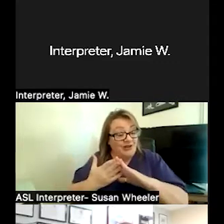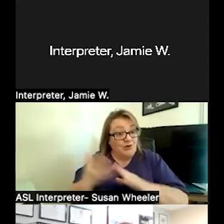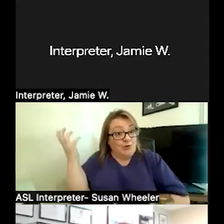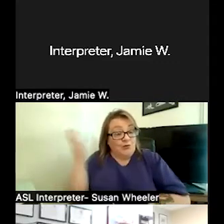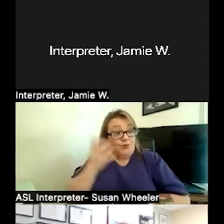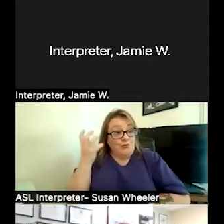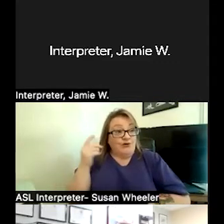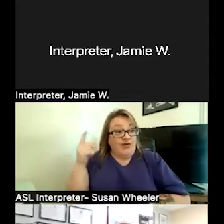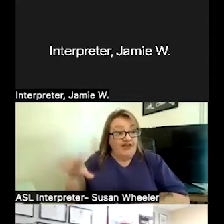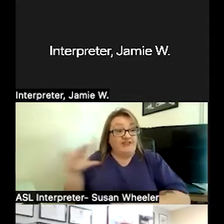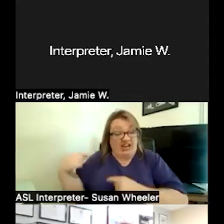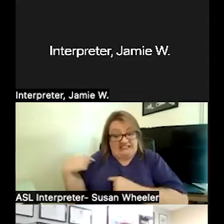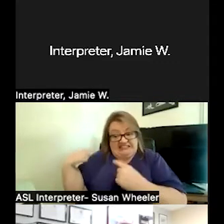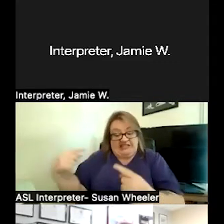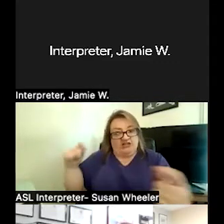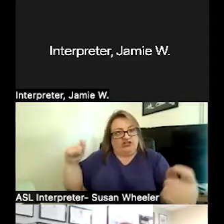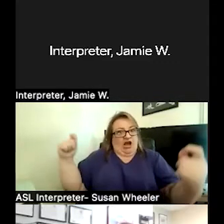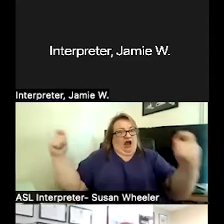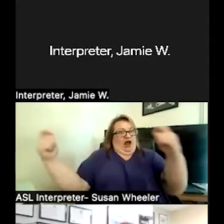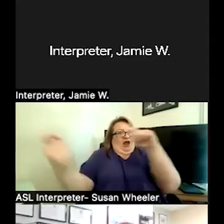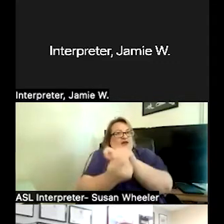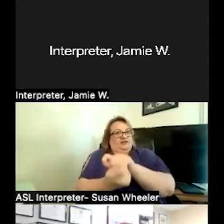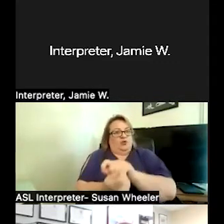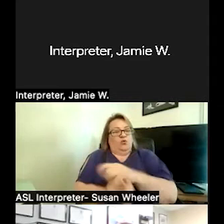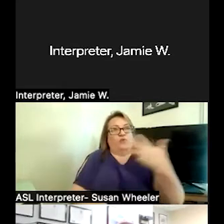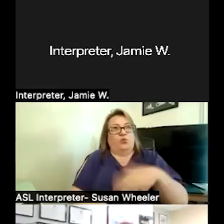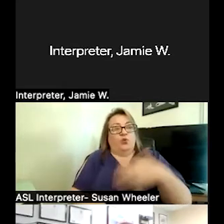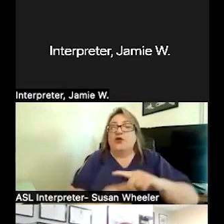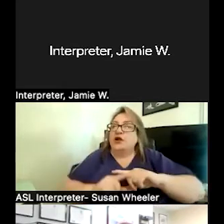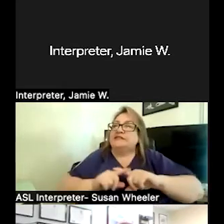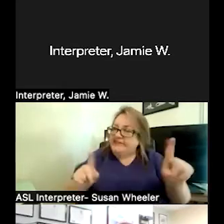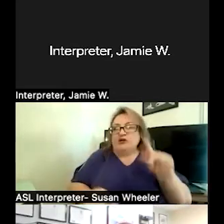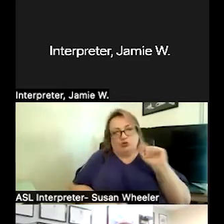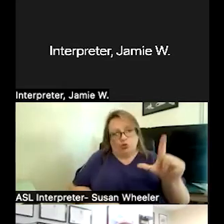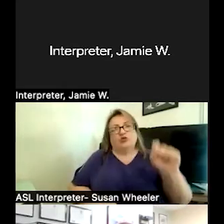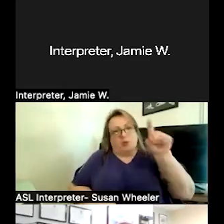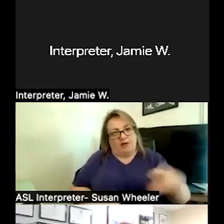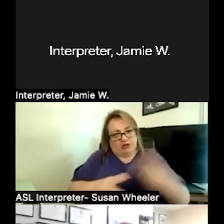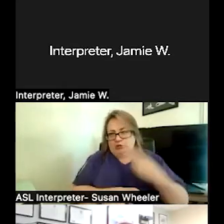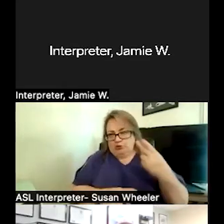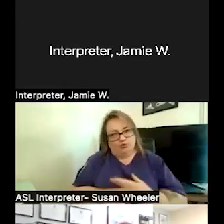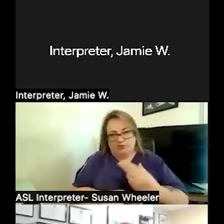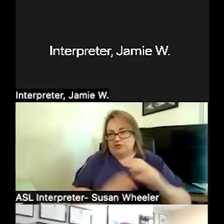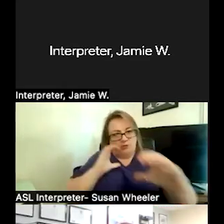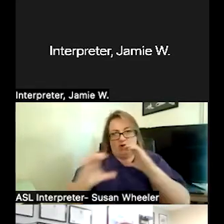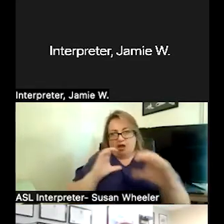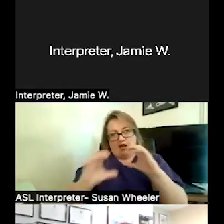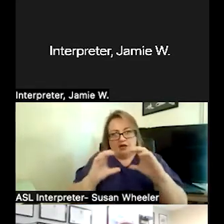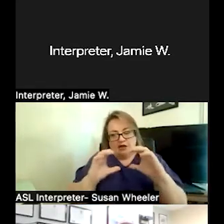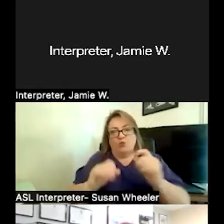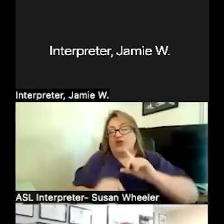that they've done since then have shown that there are other tools that we have to use to be able to communicate with the